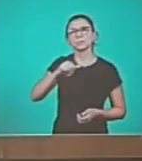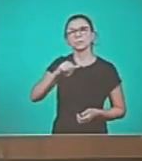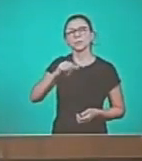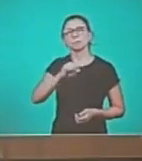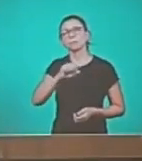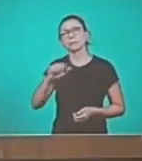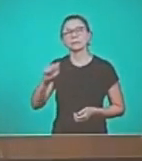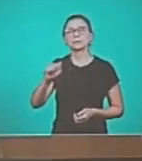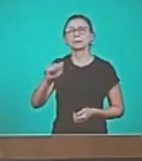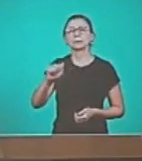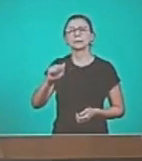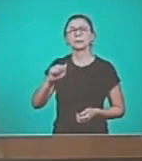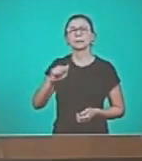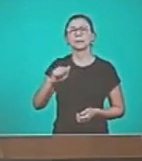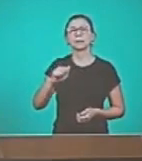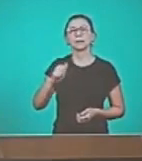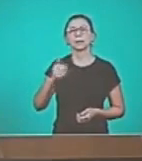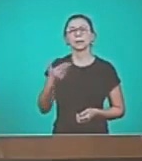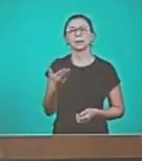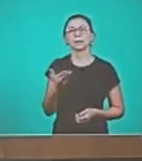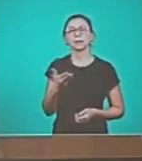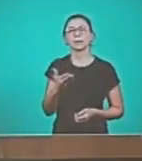and Meribah,